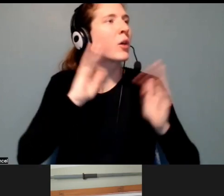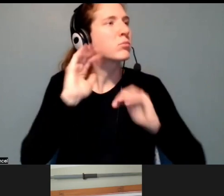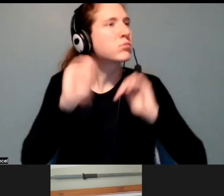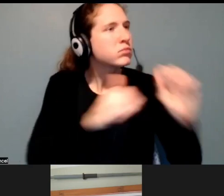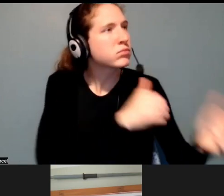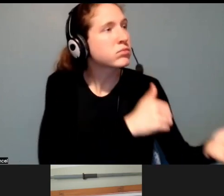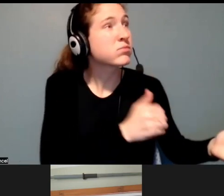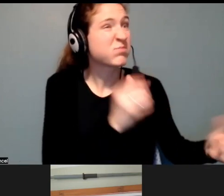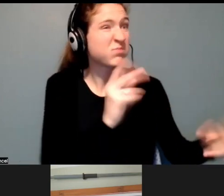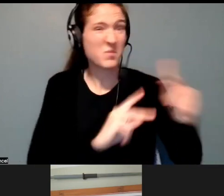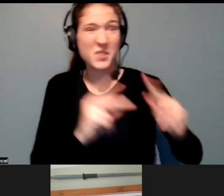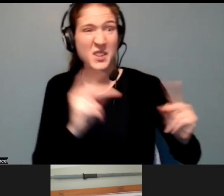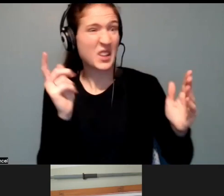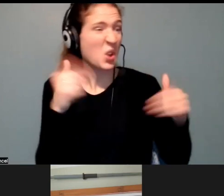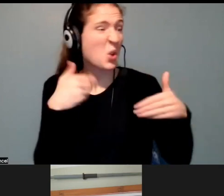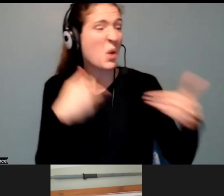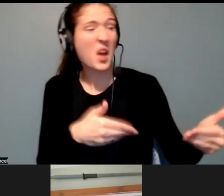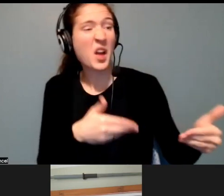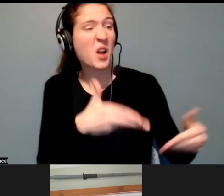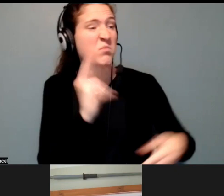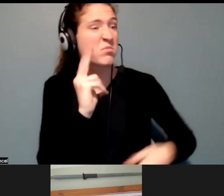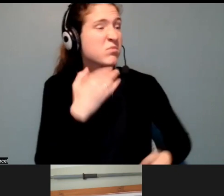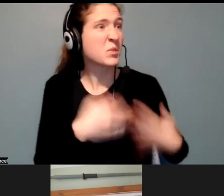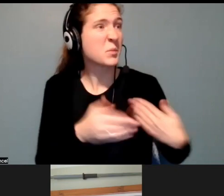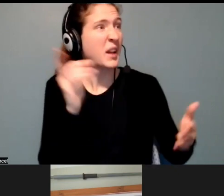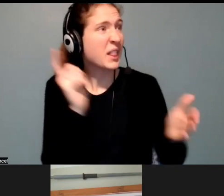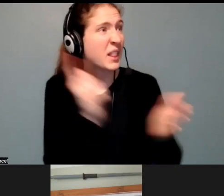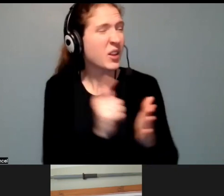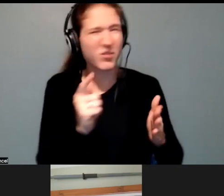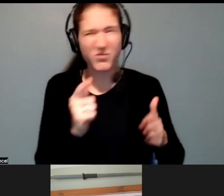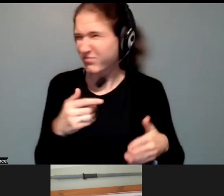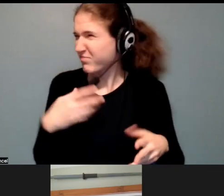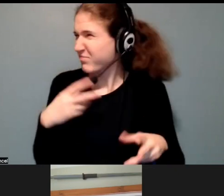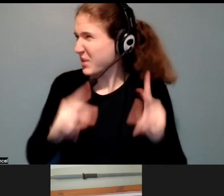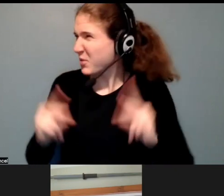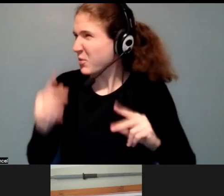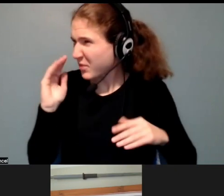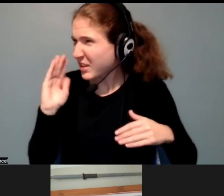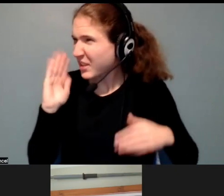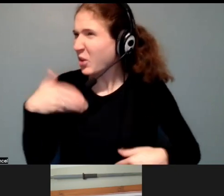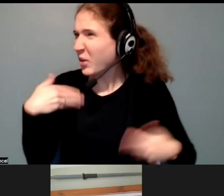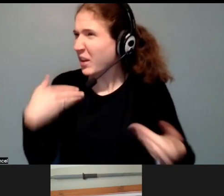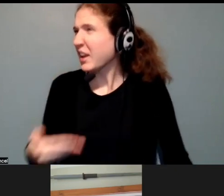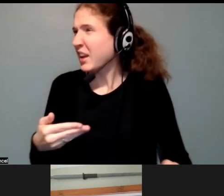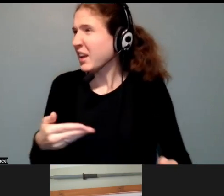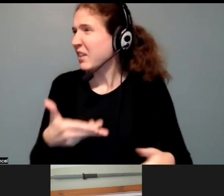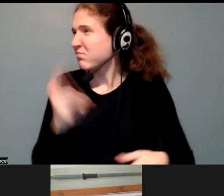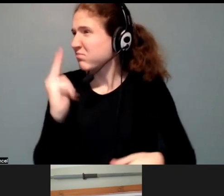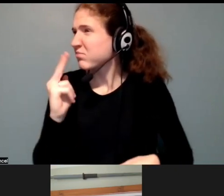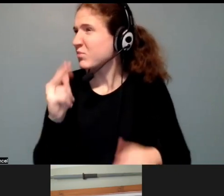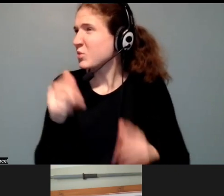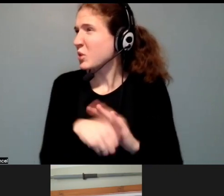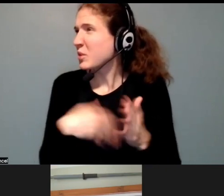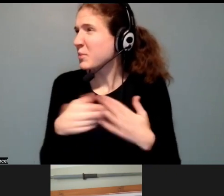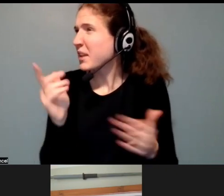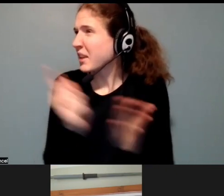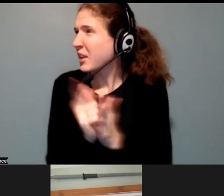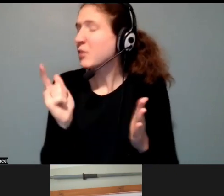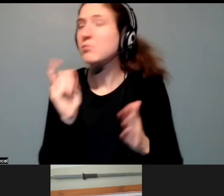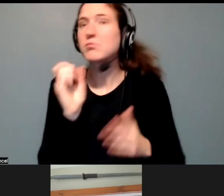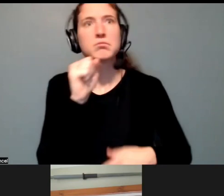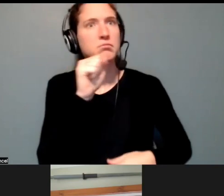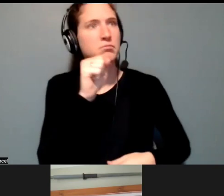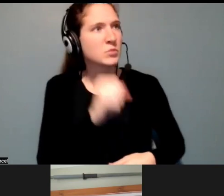really big problem for turtles. So Poaching turtles? yeah, yeah, there's a whole illegal trade